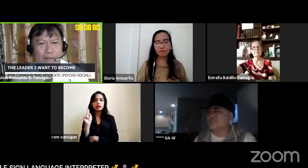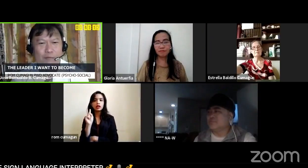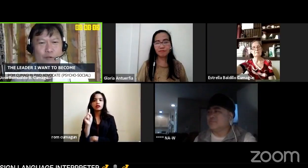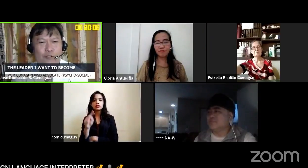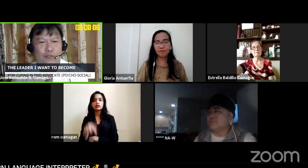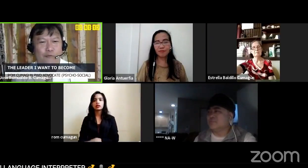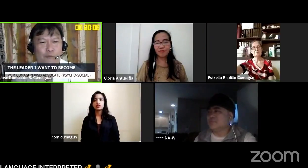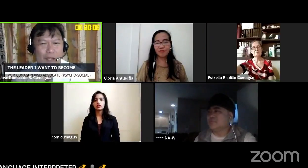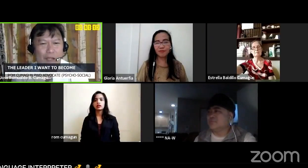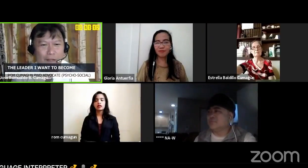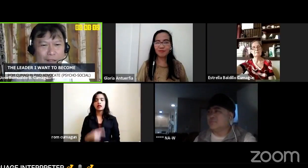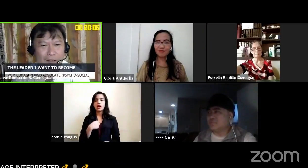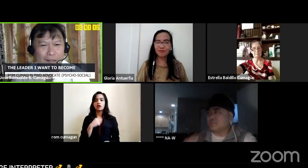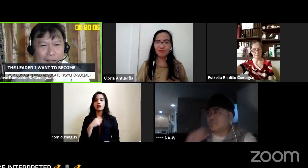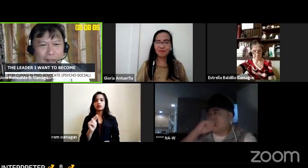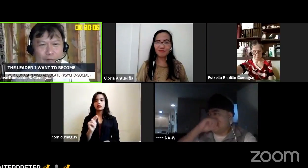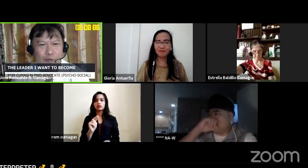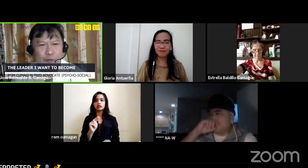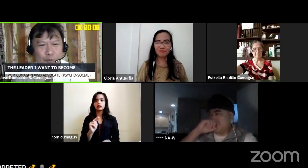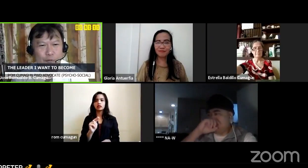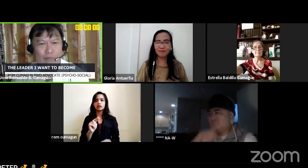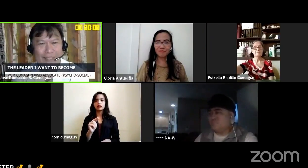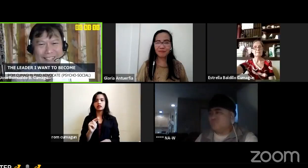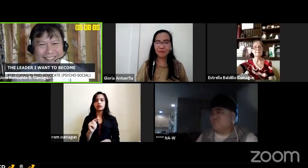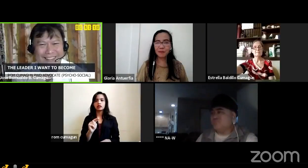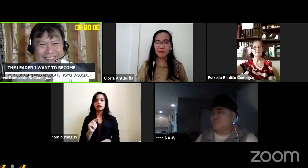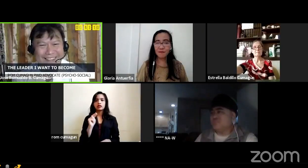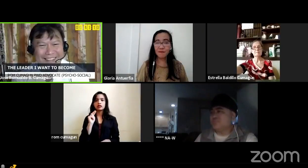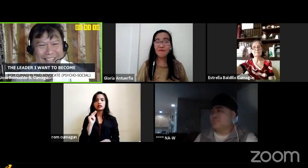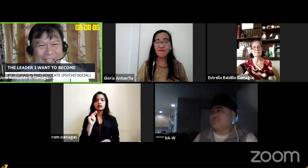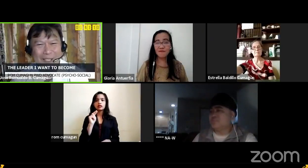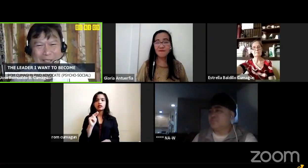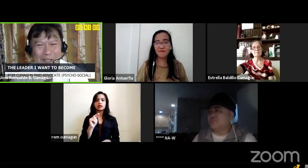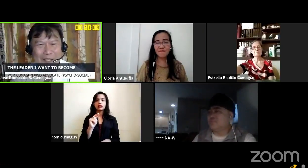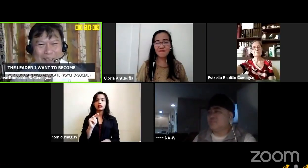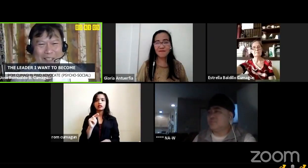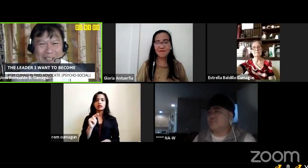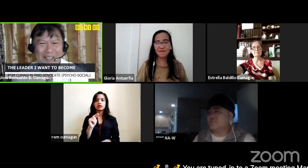I had to spend for software, for Zoom,